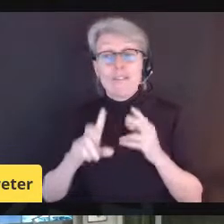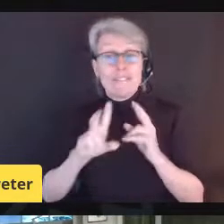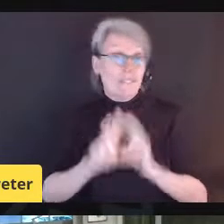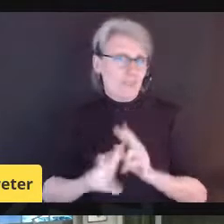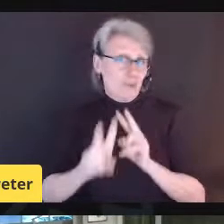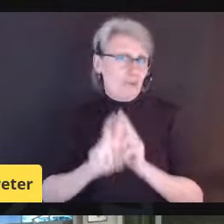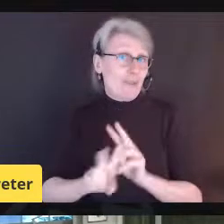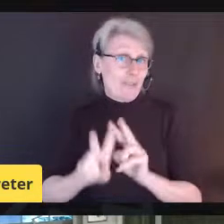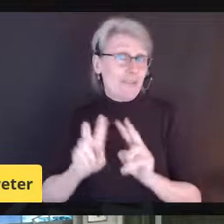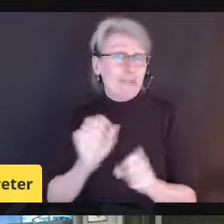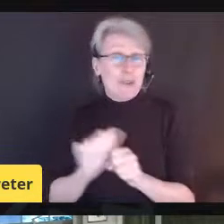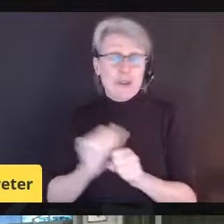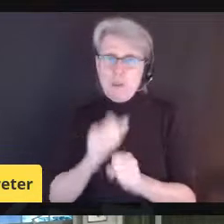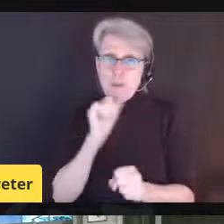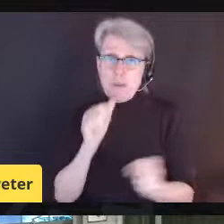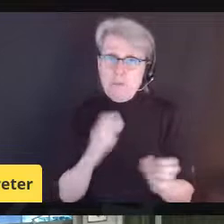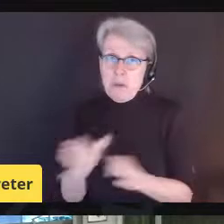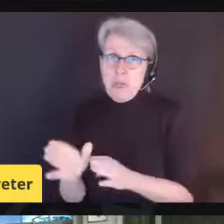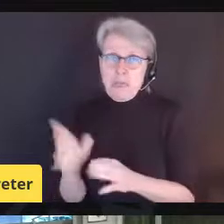do. And,